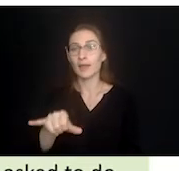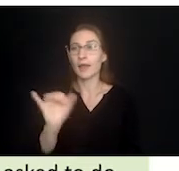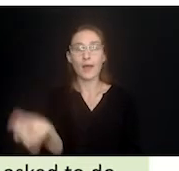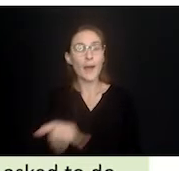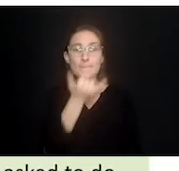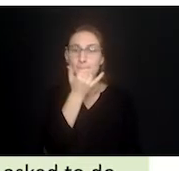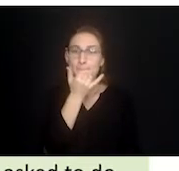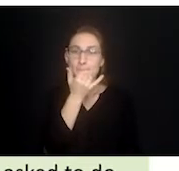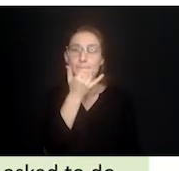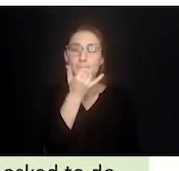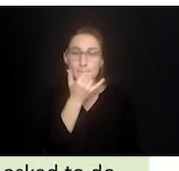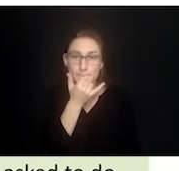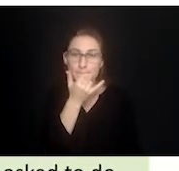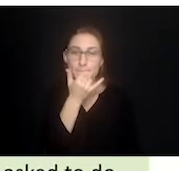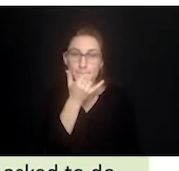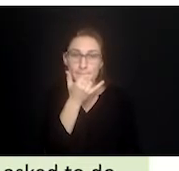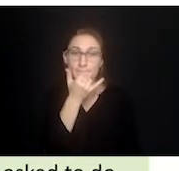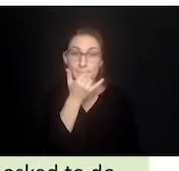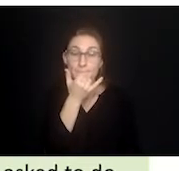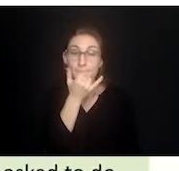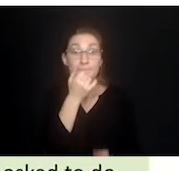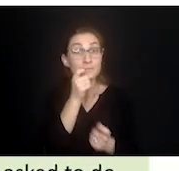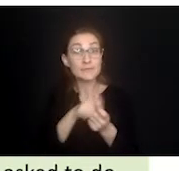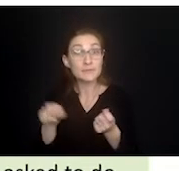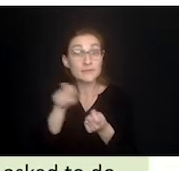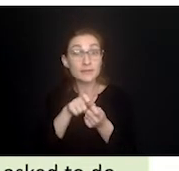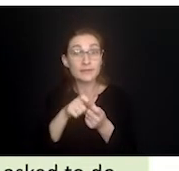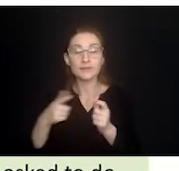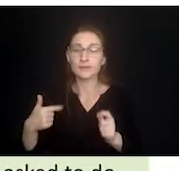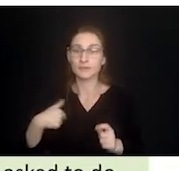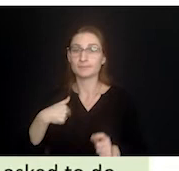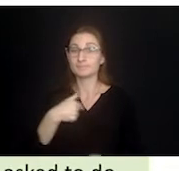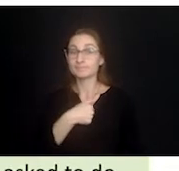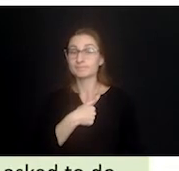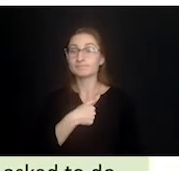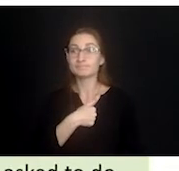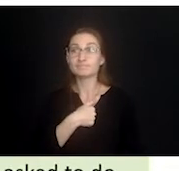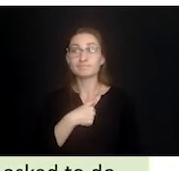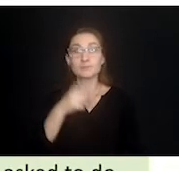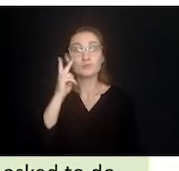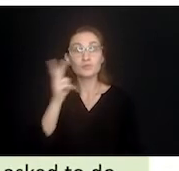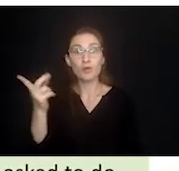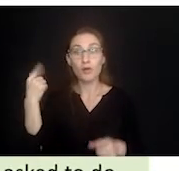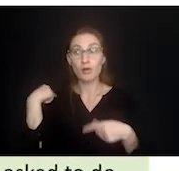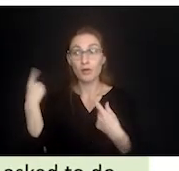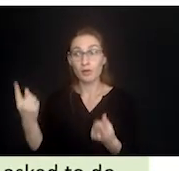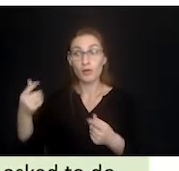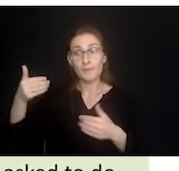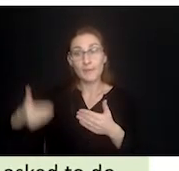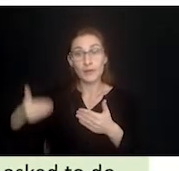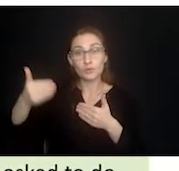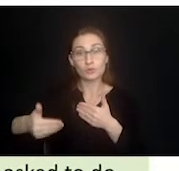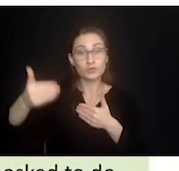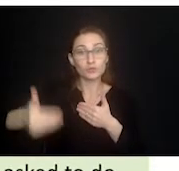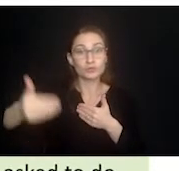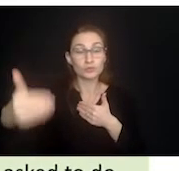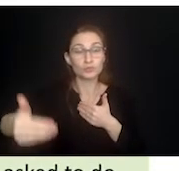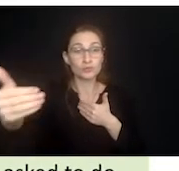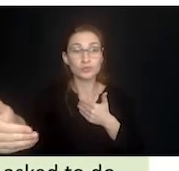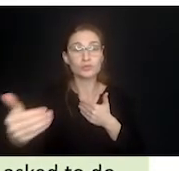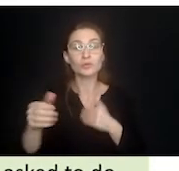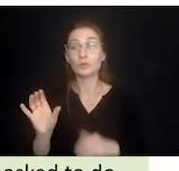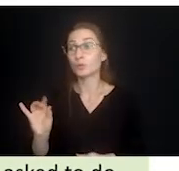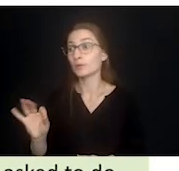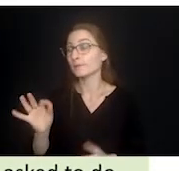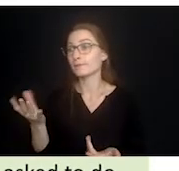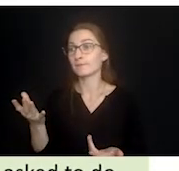proactive one. And that was one of the biggest mistakes we had started learning. But this was typically what we had been seeing in the